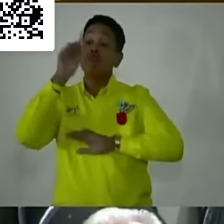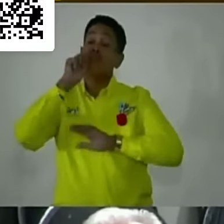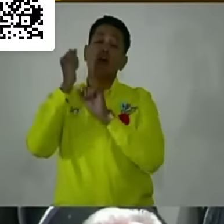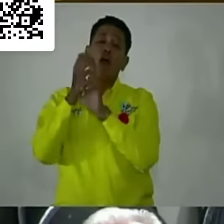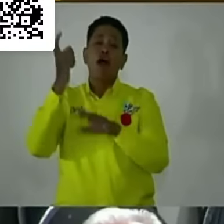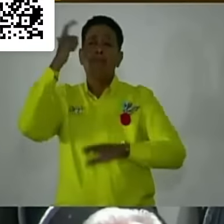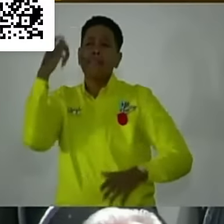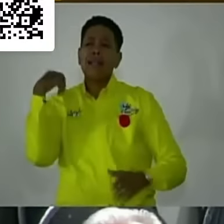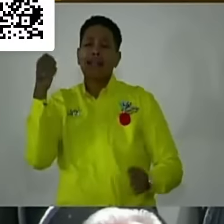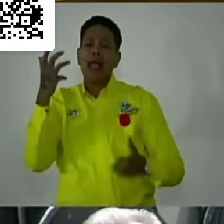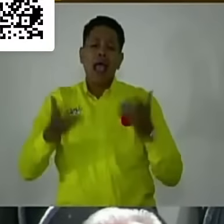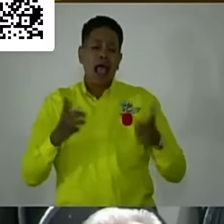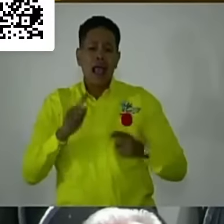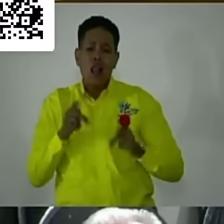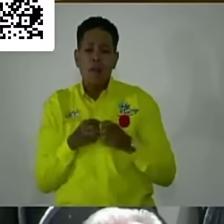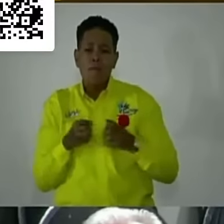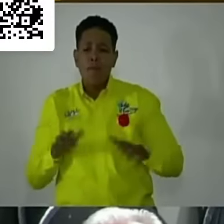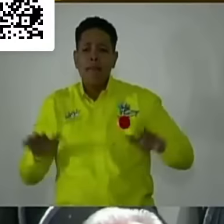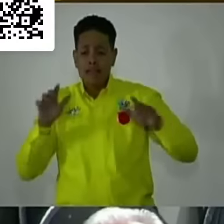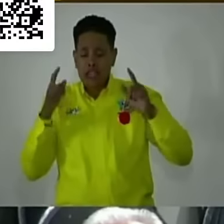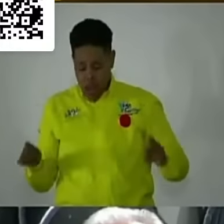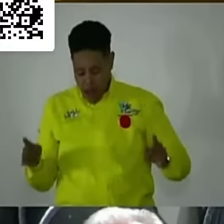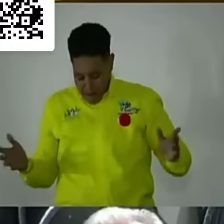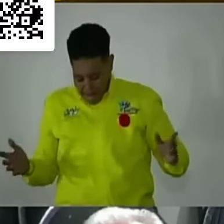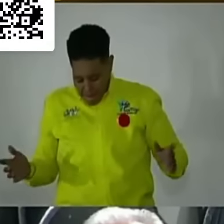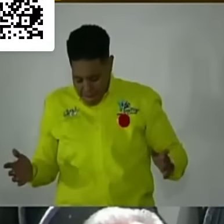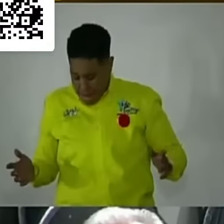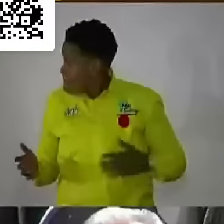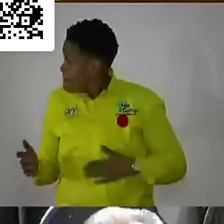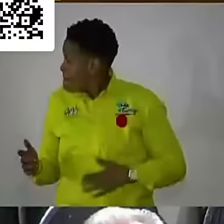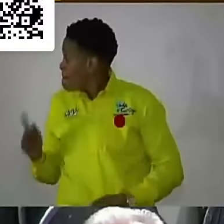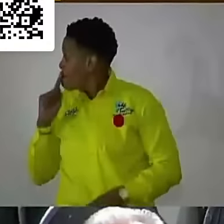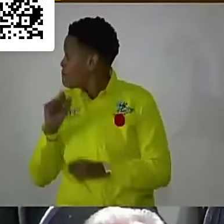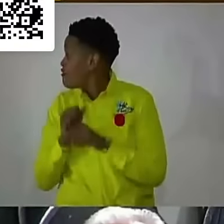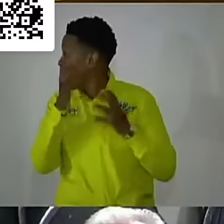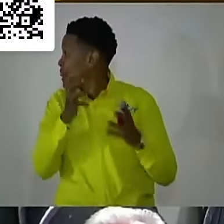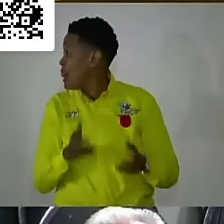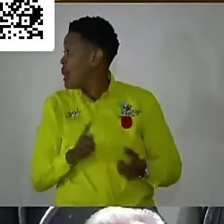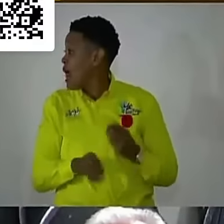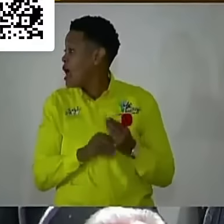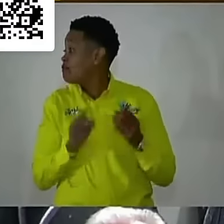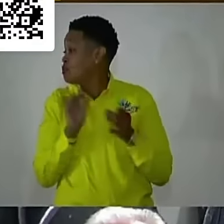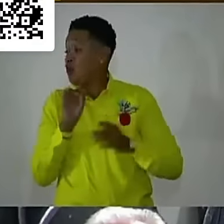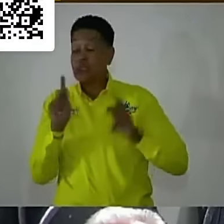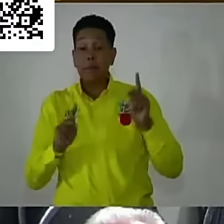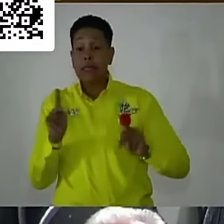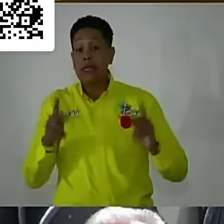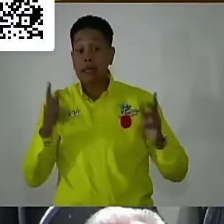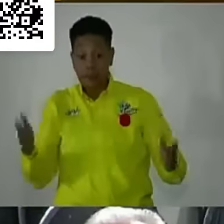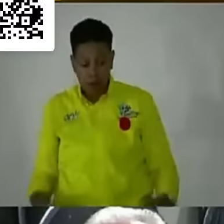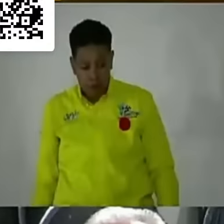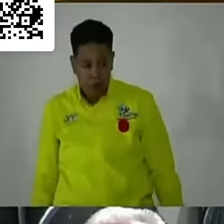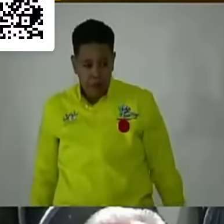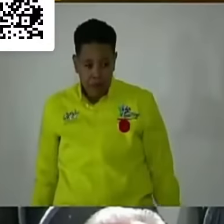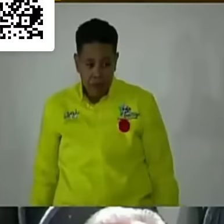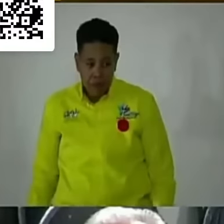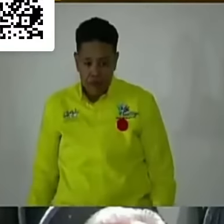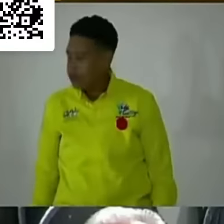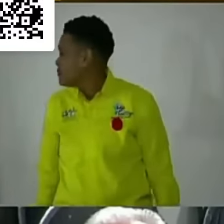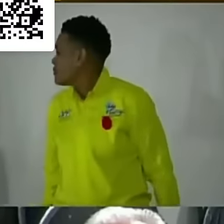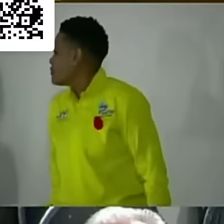health strain on our population. And I've been out there and I've spoken to persons, and, you know, it